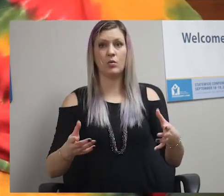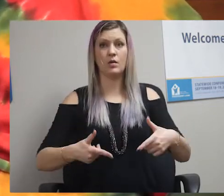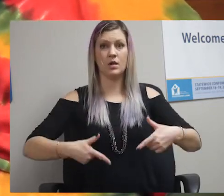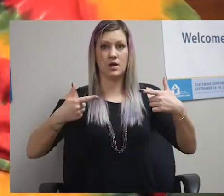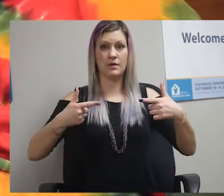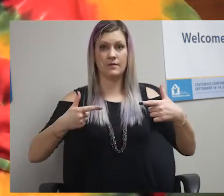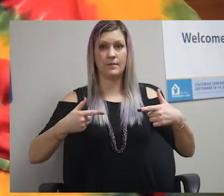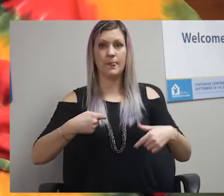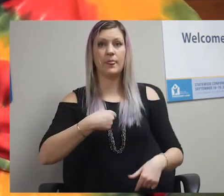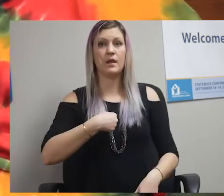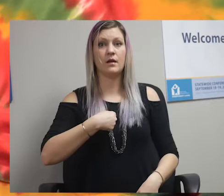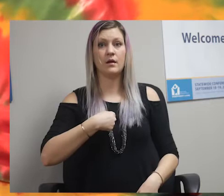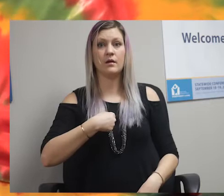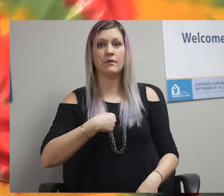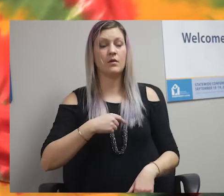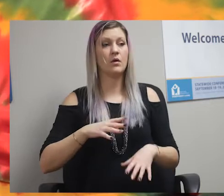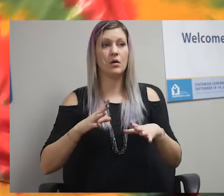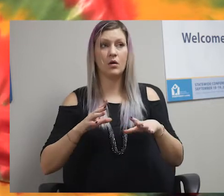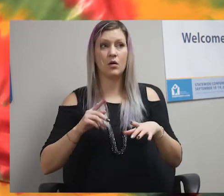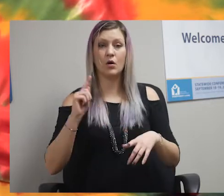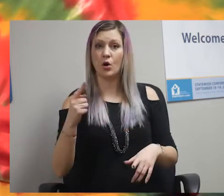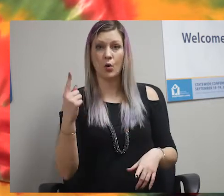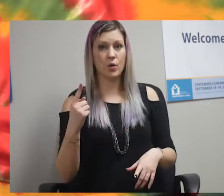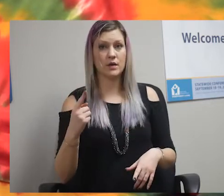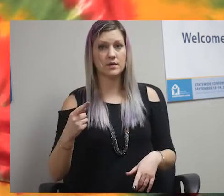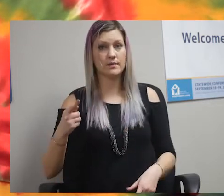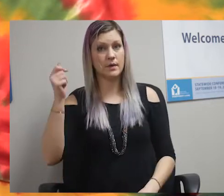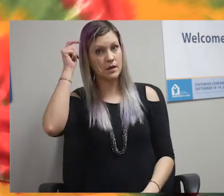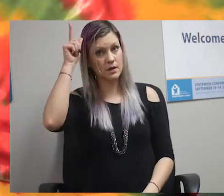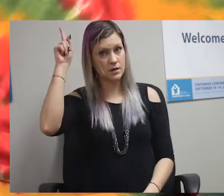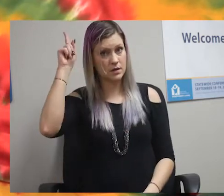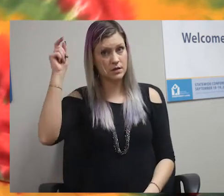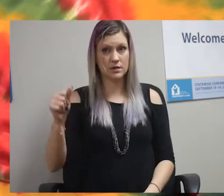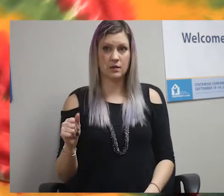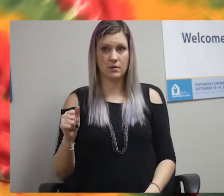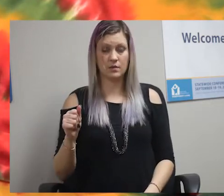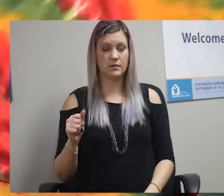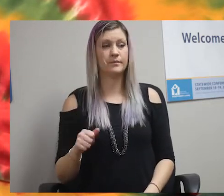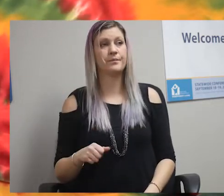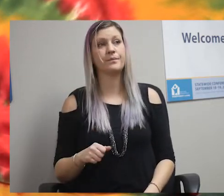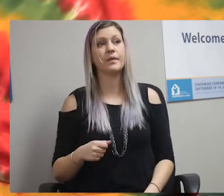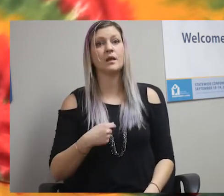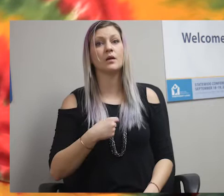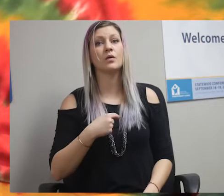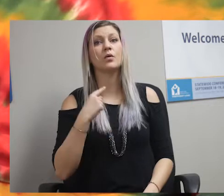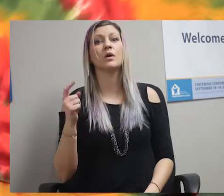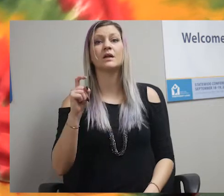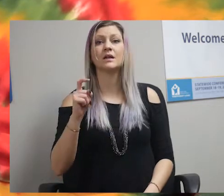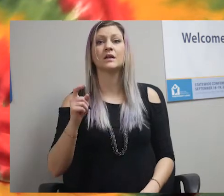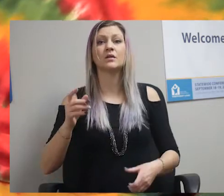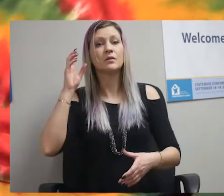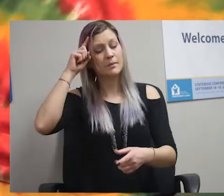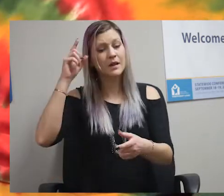I have a lifelong disability, and I think we need to believe in ourselves enough,